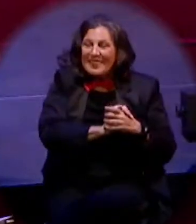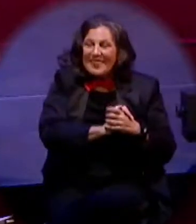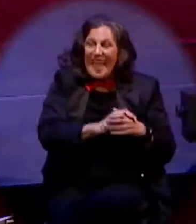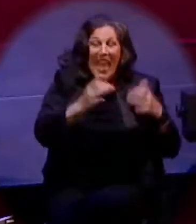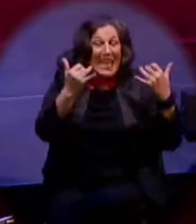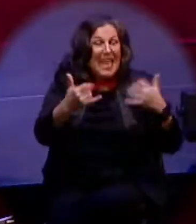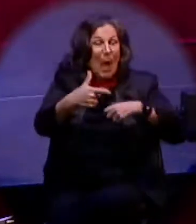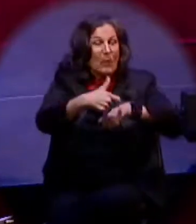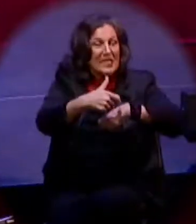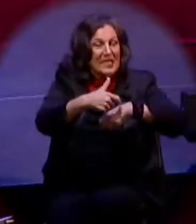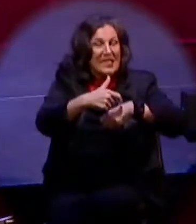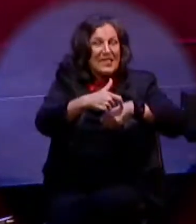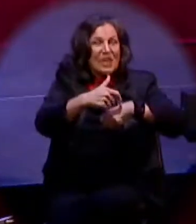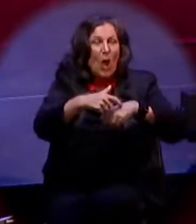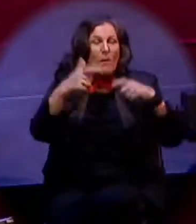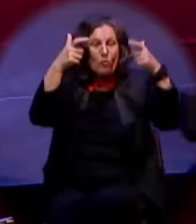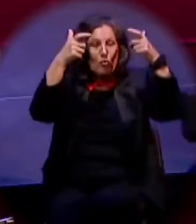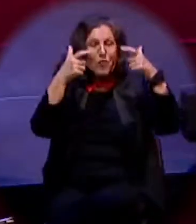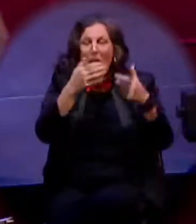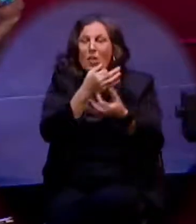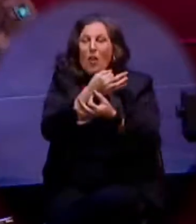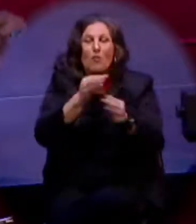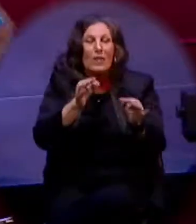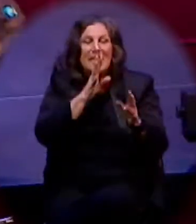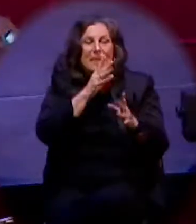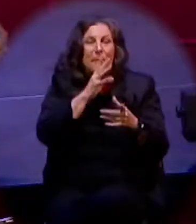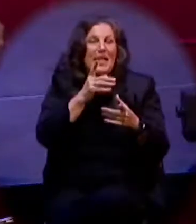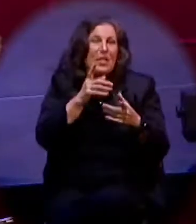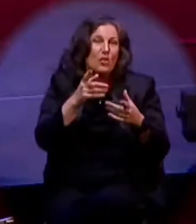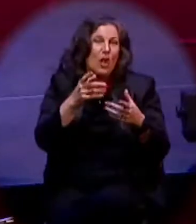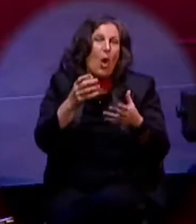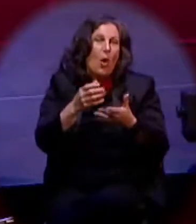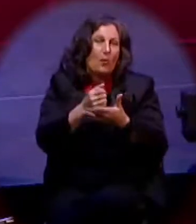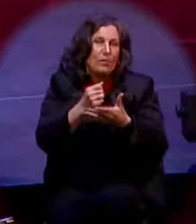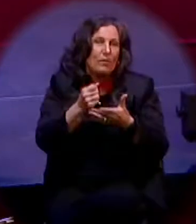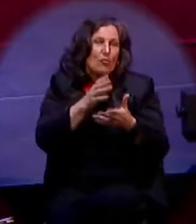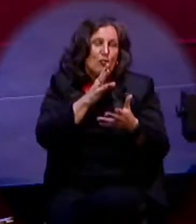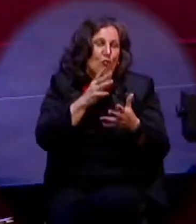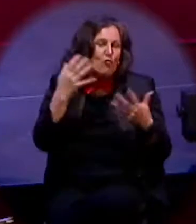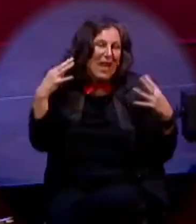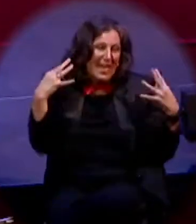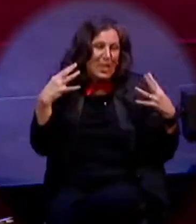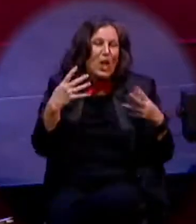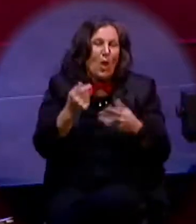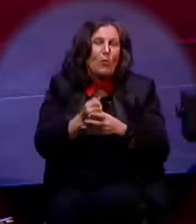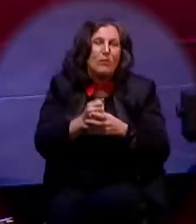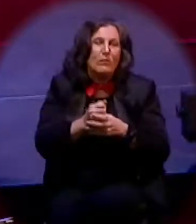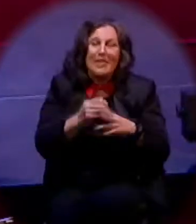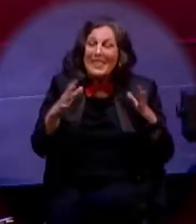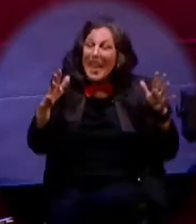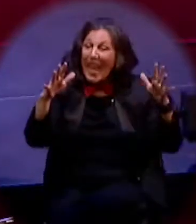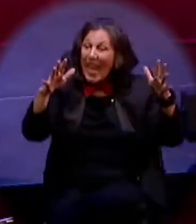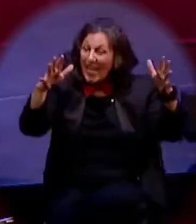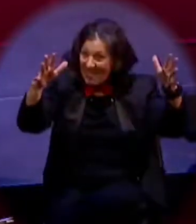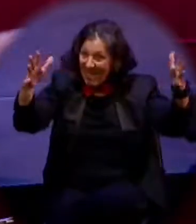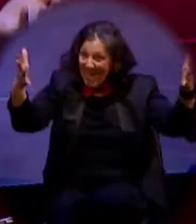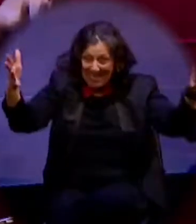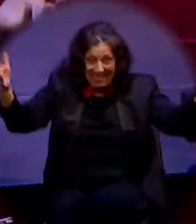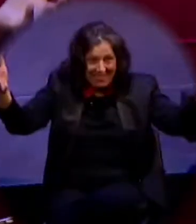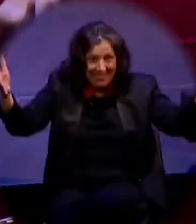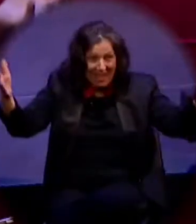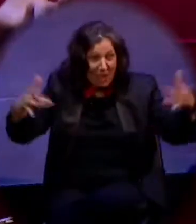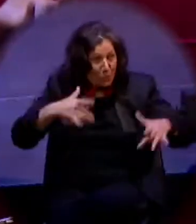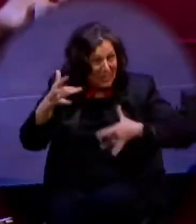Now it's time to crown our Brooklyn Free Speech Radio People's Choice winner. Yay. Yes. And yay. Yay. Okay, are